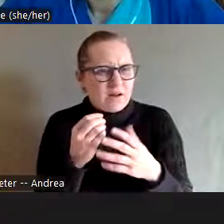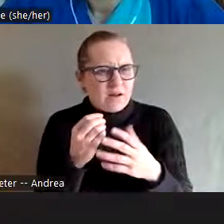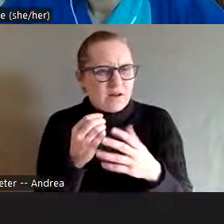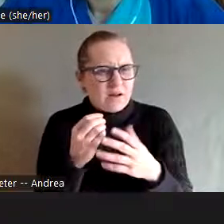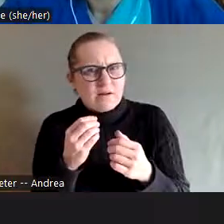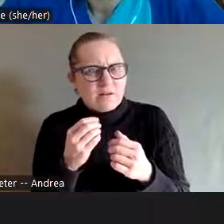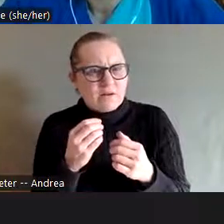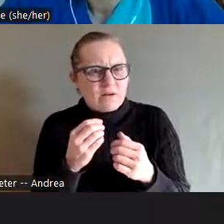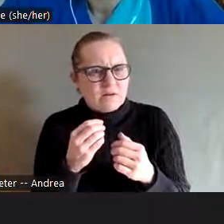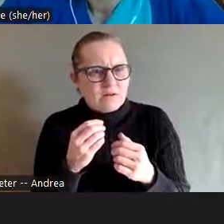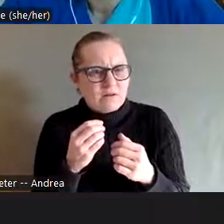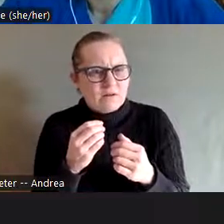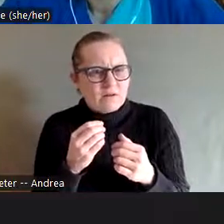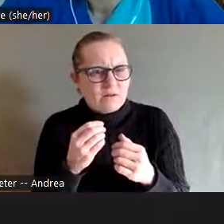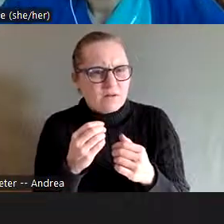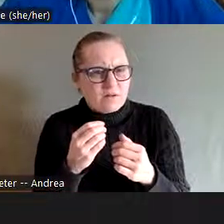based on